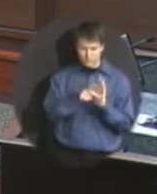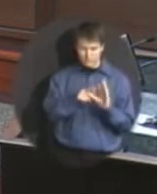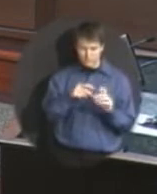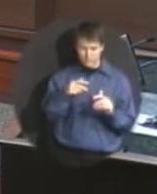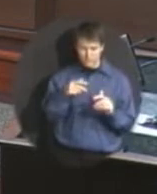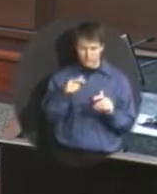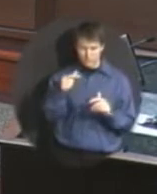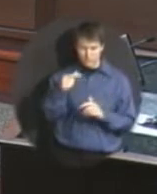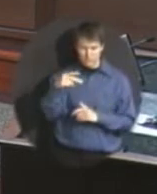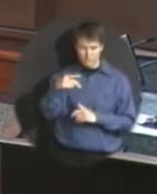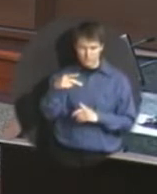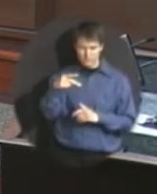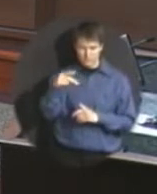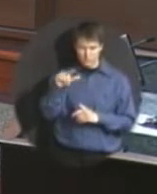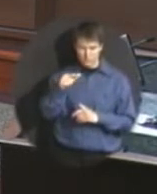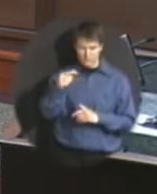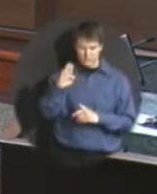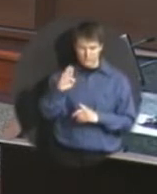presented.